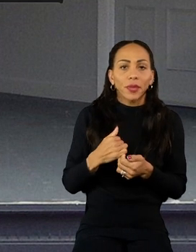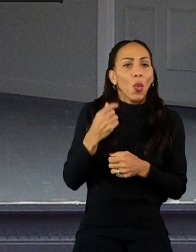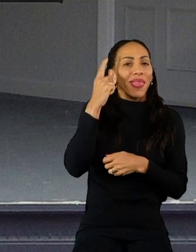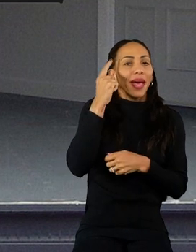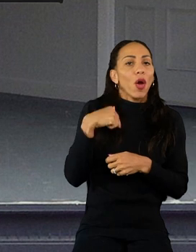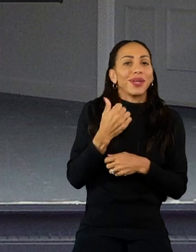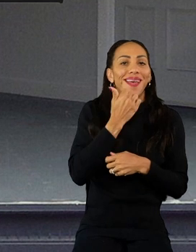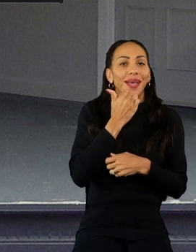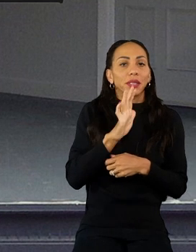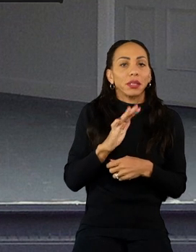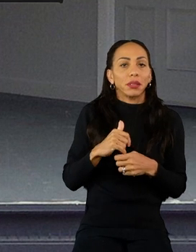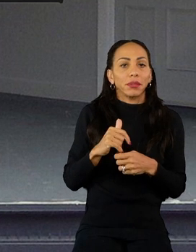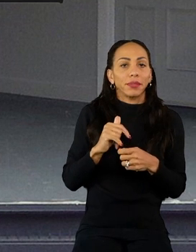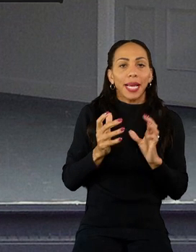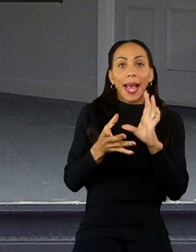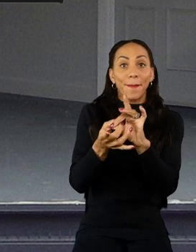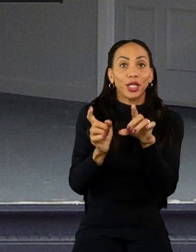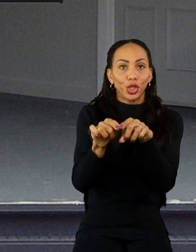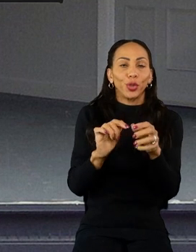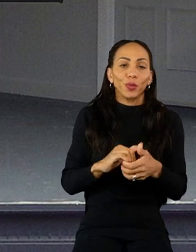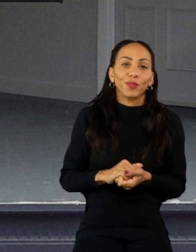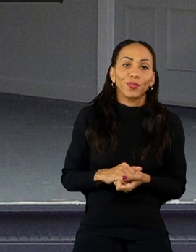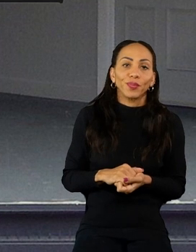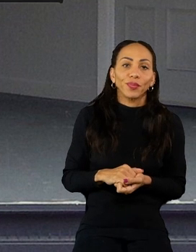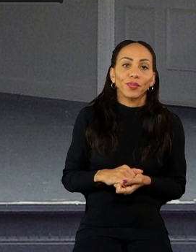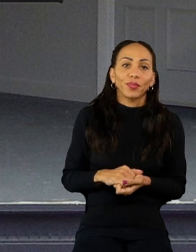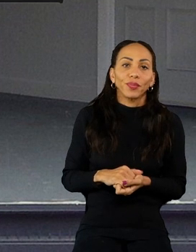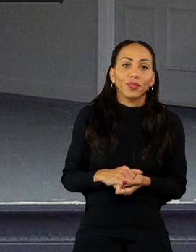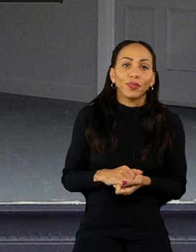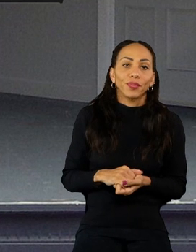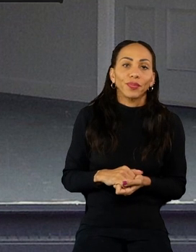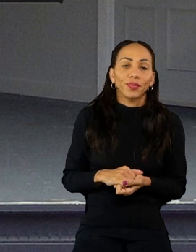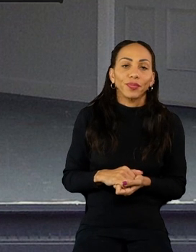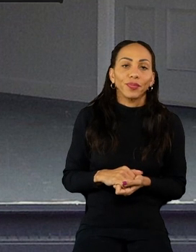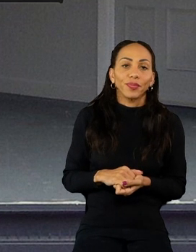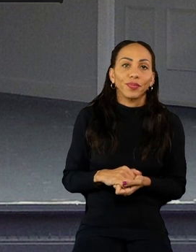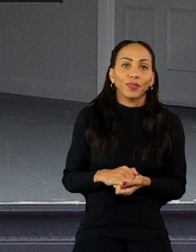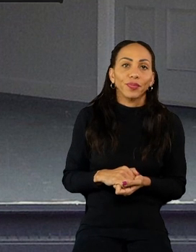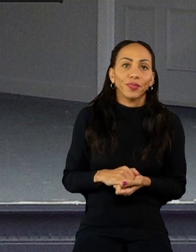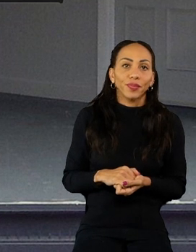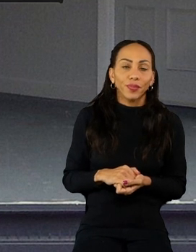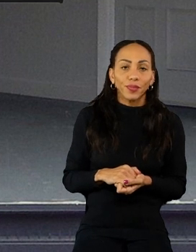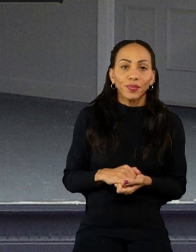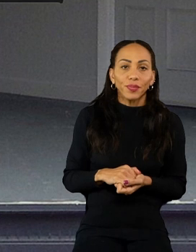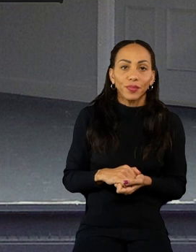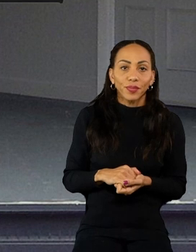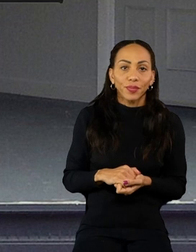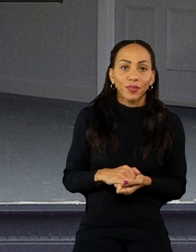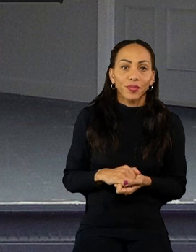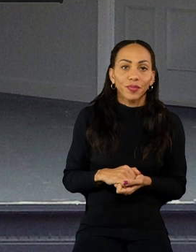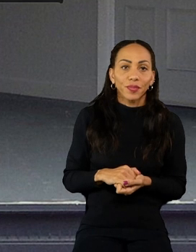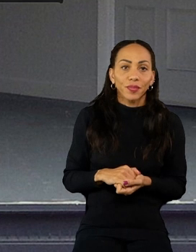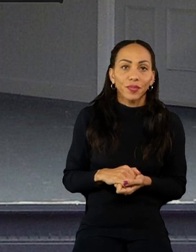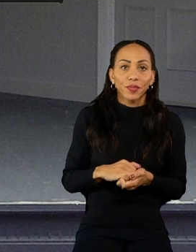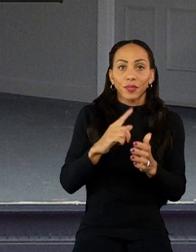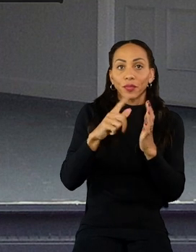hard to organize with that one. Yeah. Let me have a think on dates and get back to you. Okay.